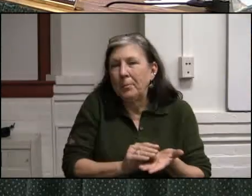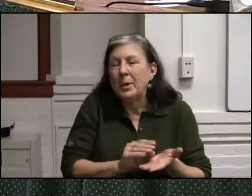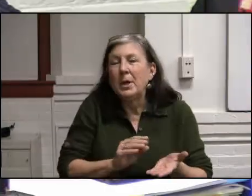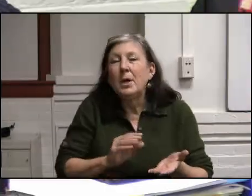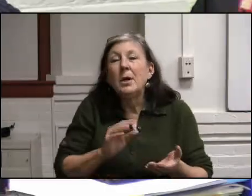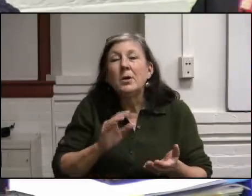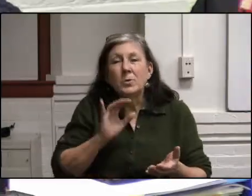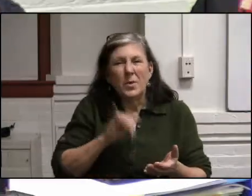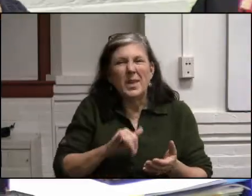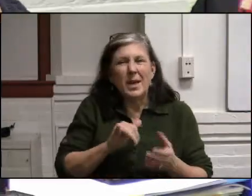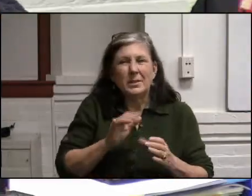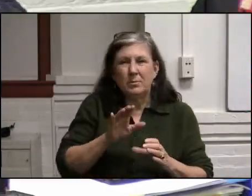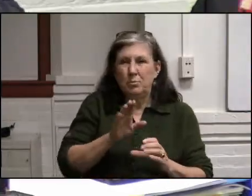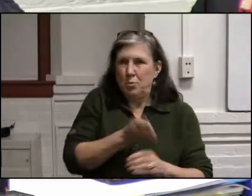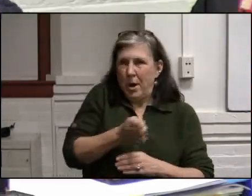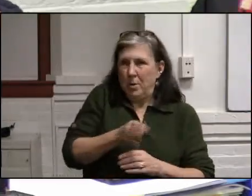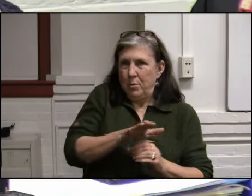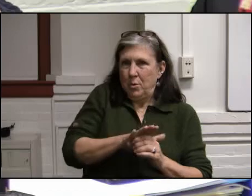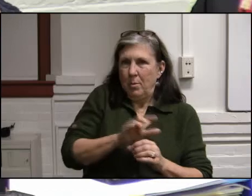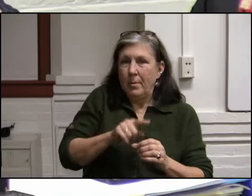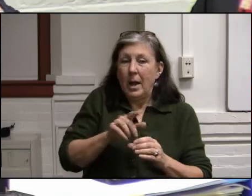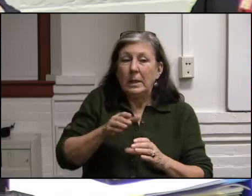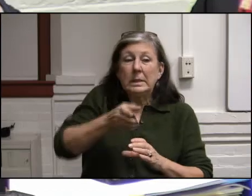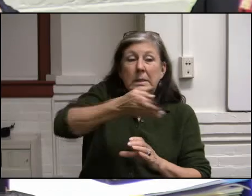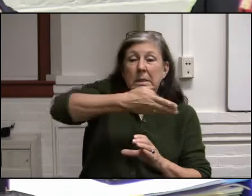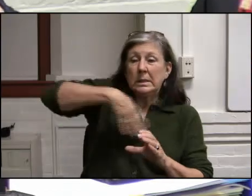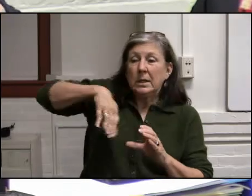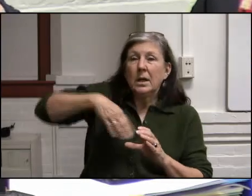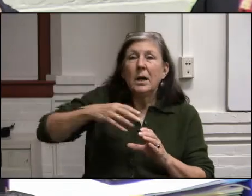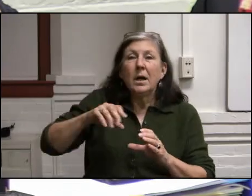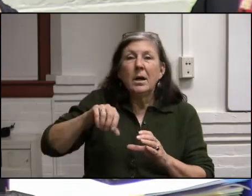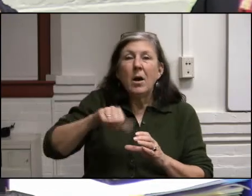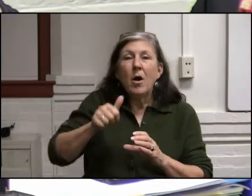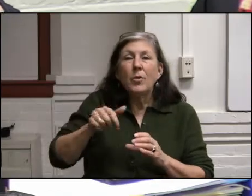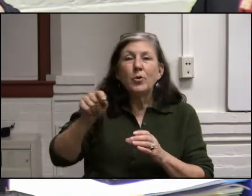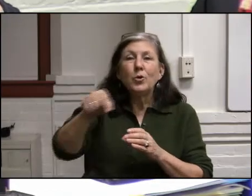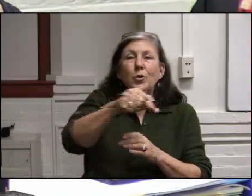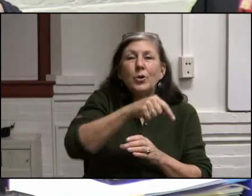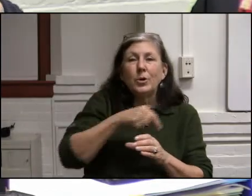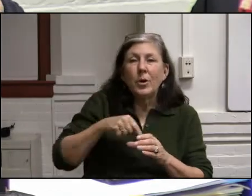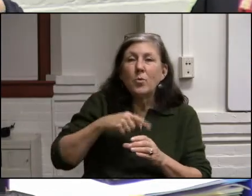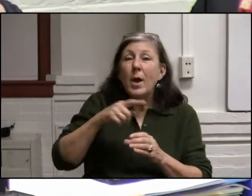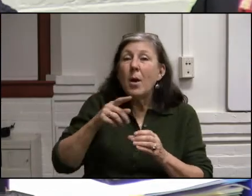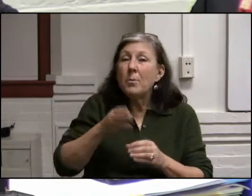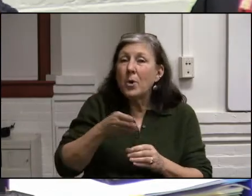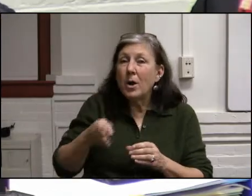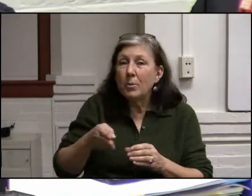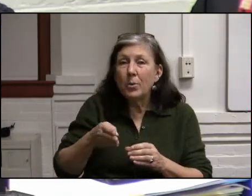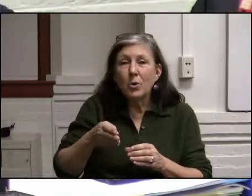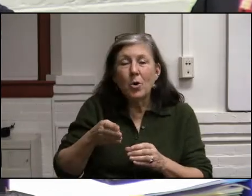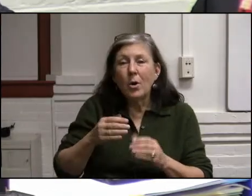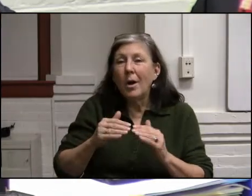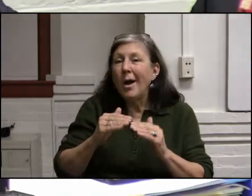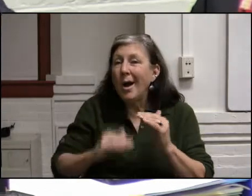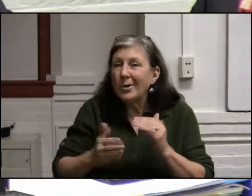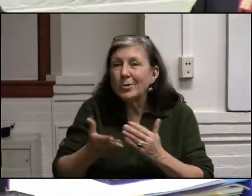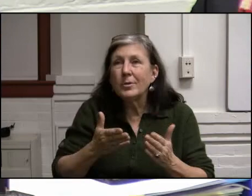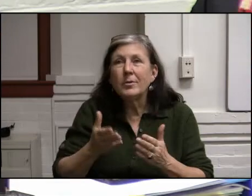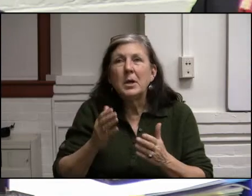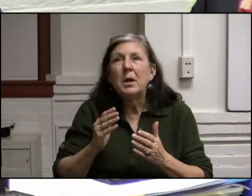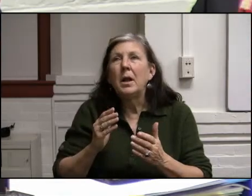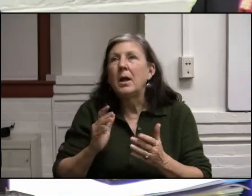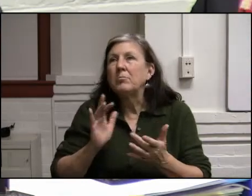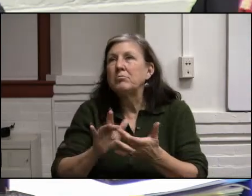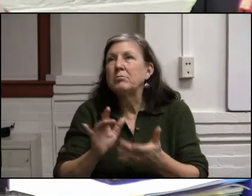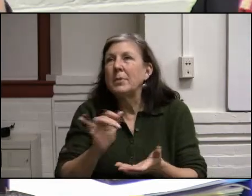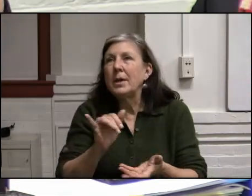in the area of Brattleboro that is currently underserved or unserved, that is adjacent to Dummerston and to Marlborough